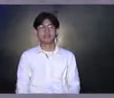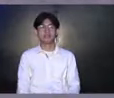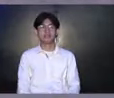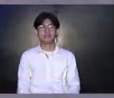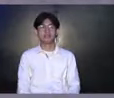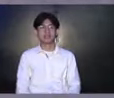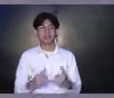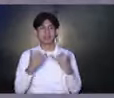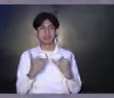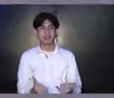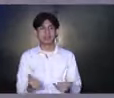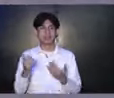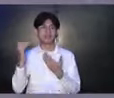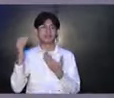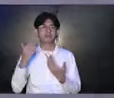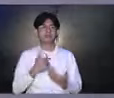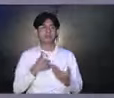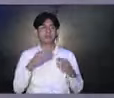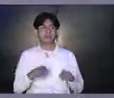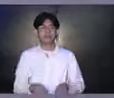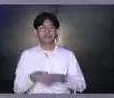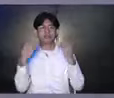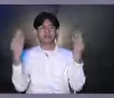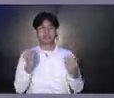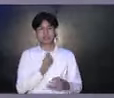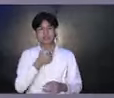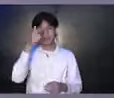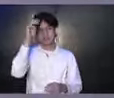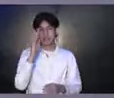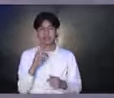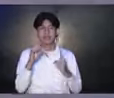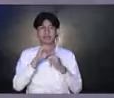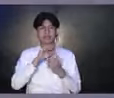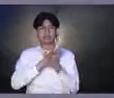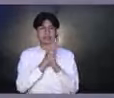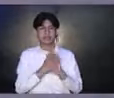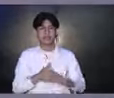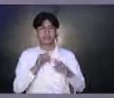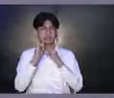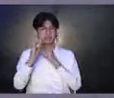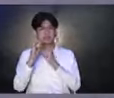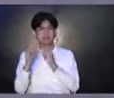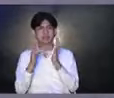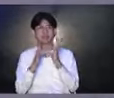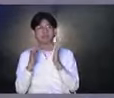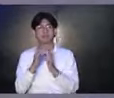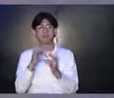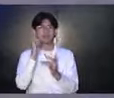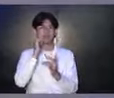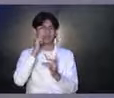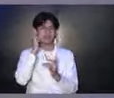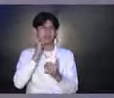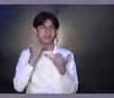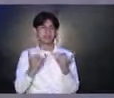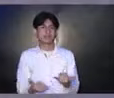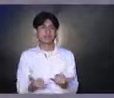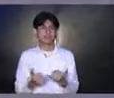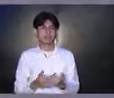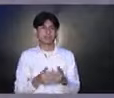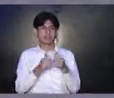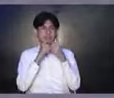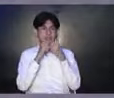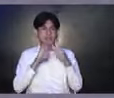miracles. Today I open myself to God's word, so I become more like Jesus every day. Today